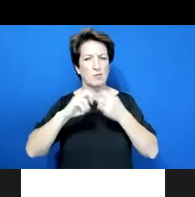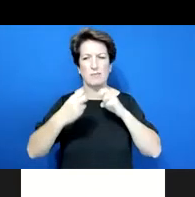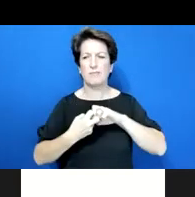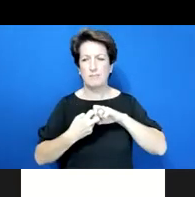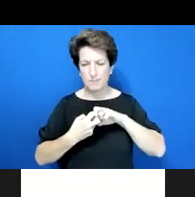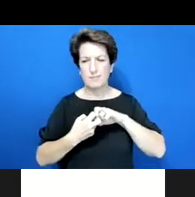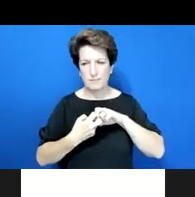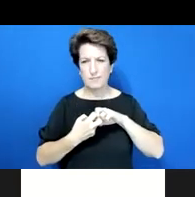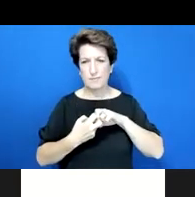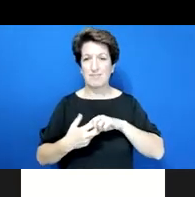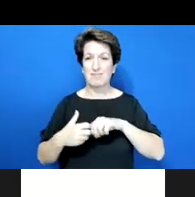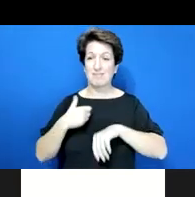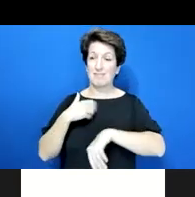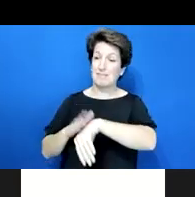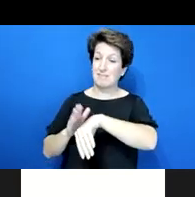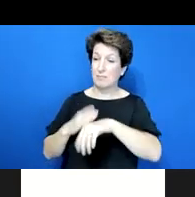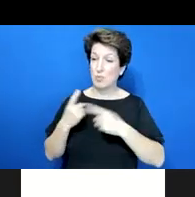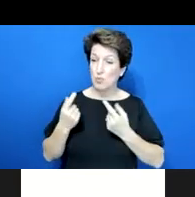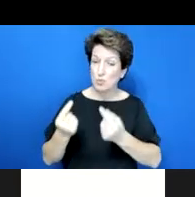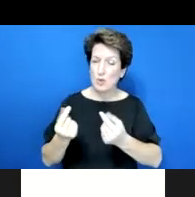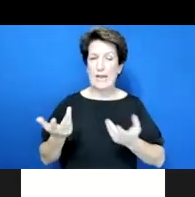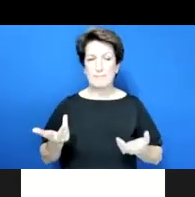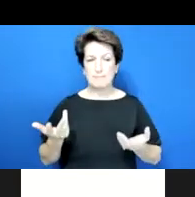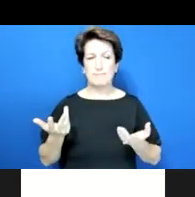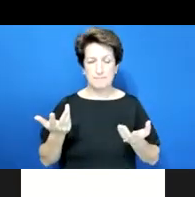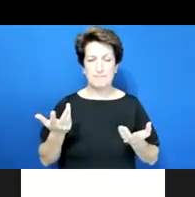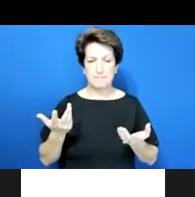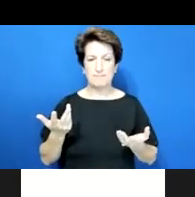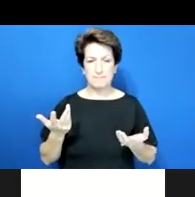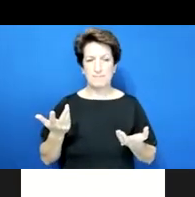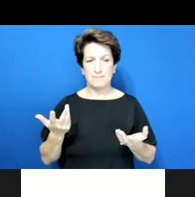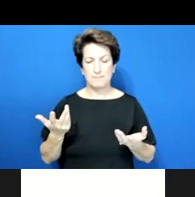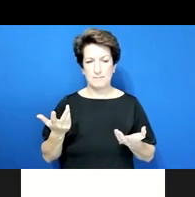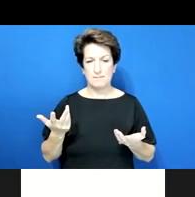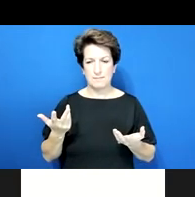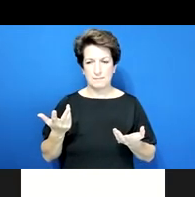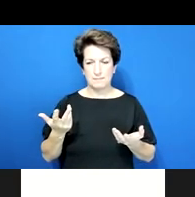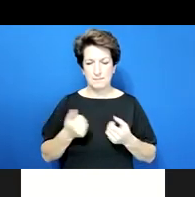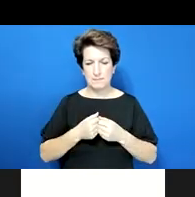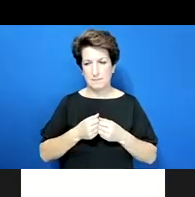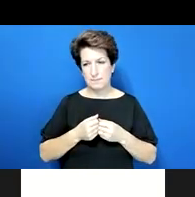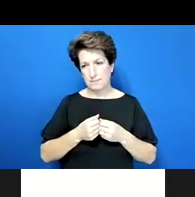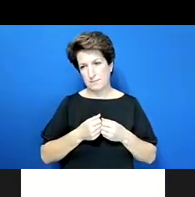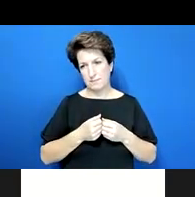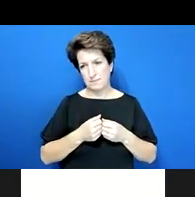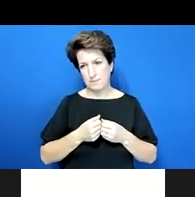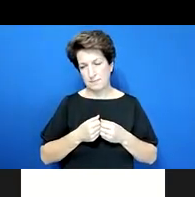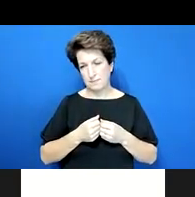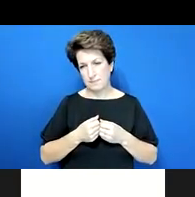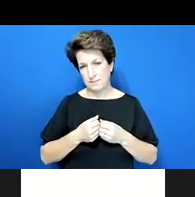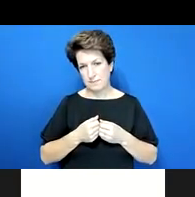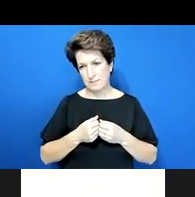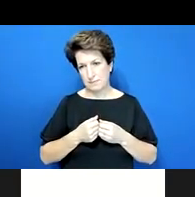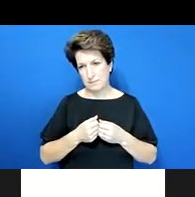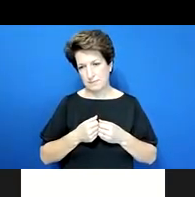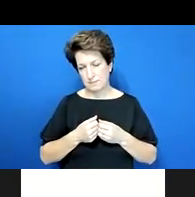my advice in that circumstance would be to either have the place